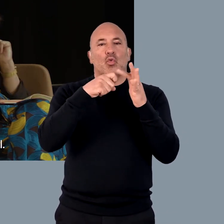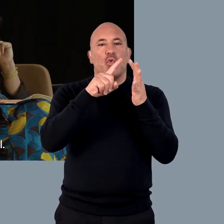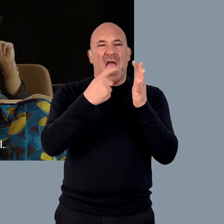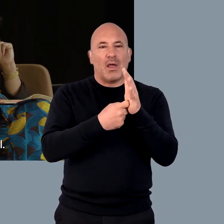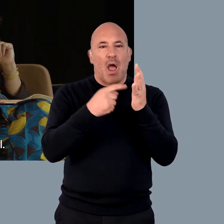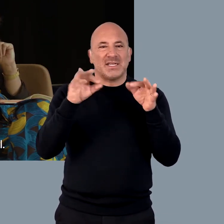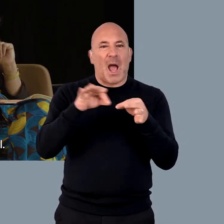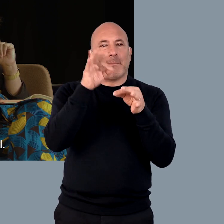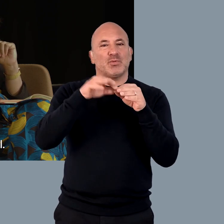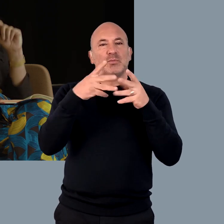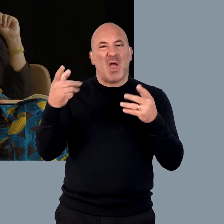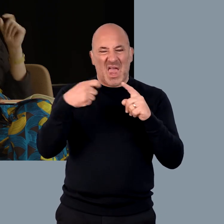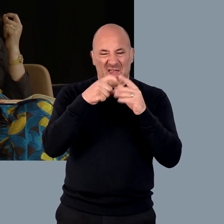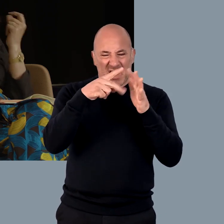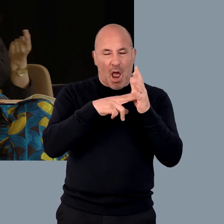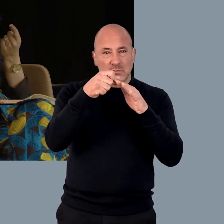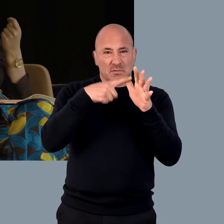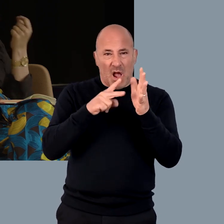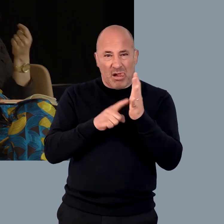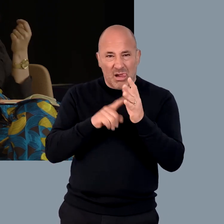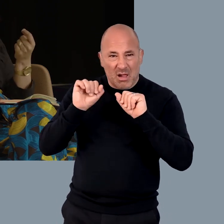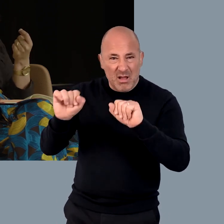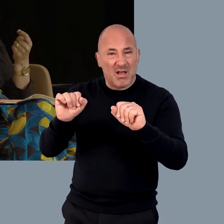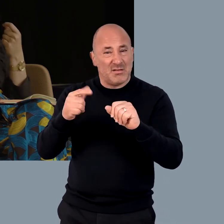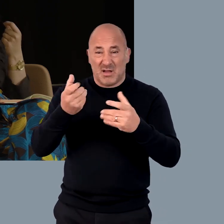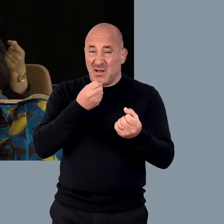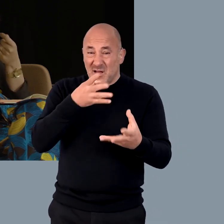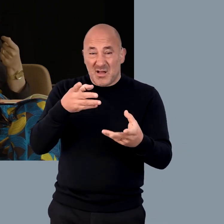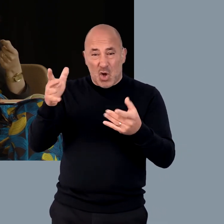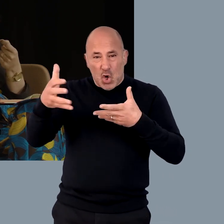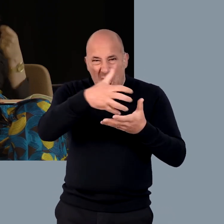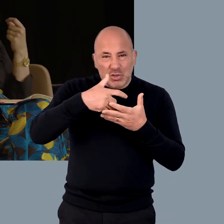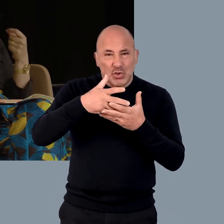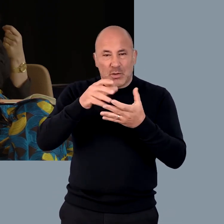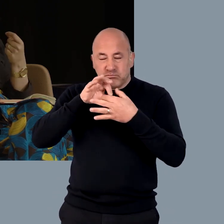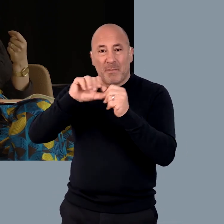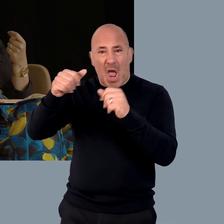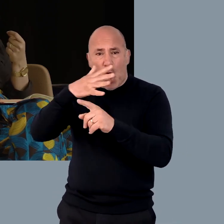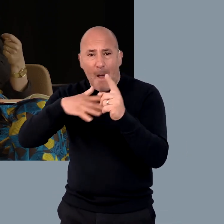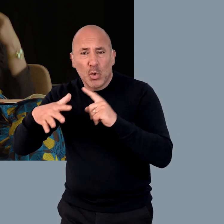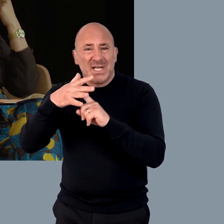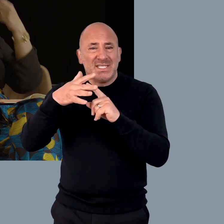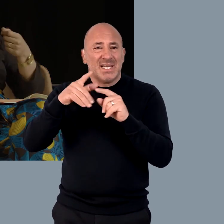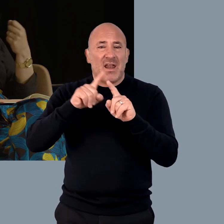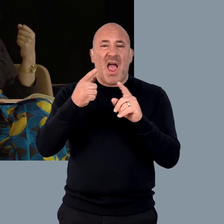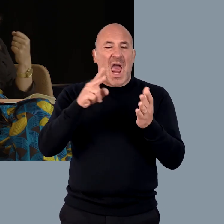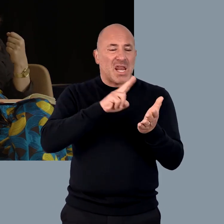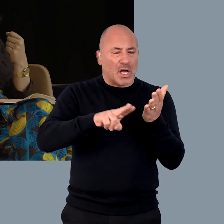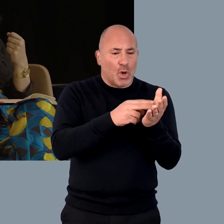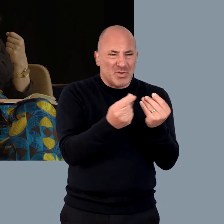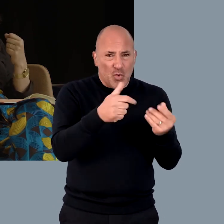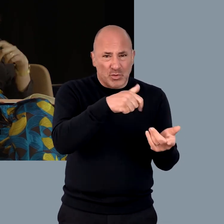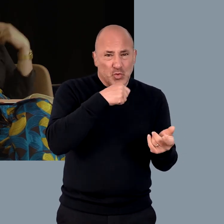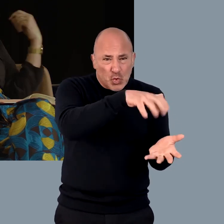Quaker Tapestry Museum in Kendal. They've done some great stuff using their collections to engage their communities in issues of extraction of